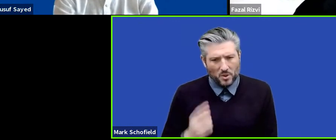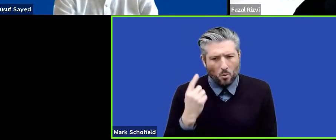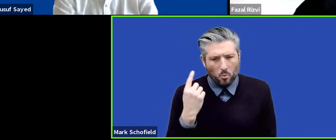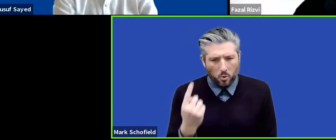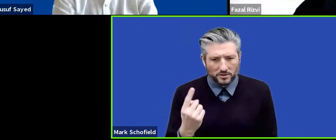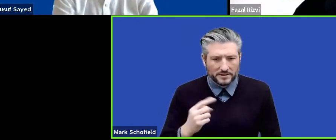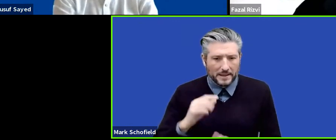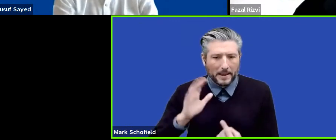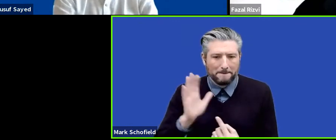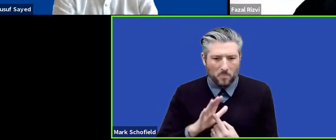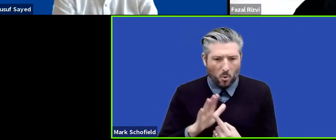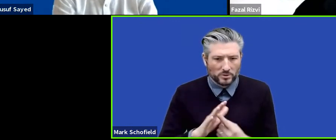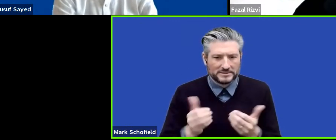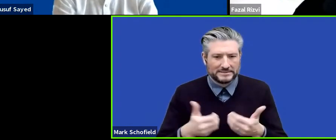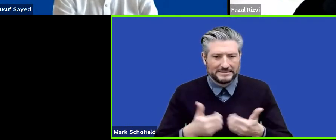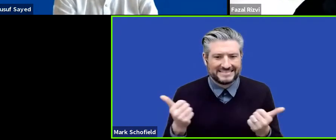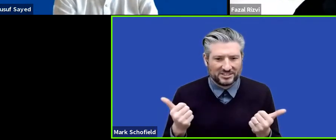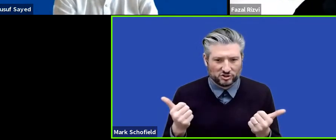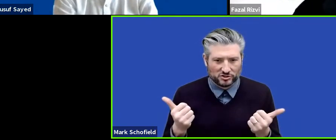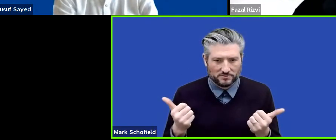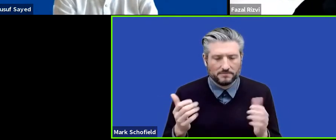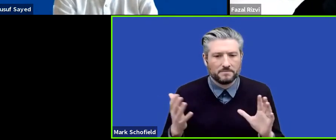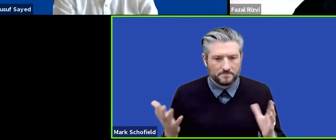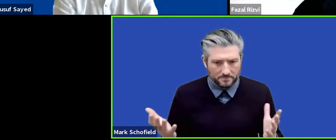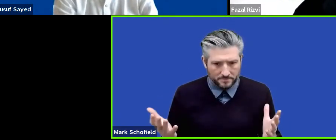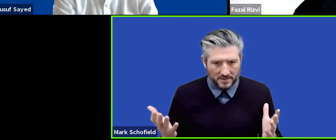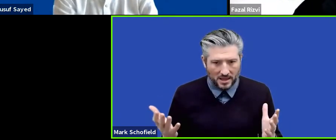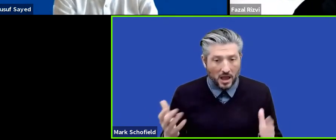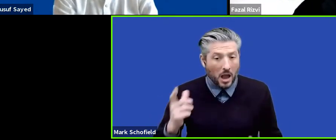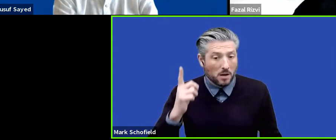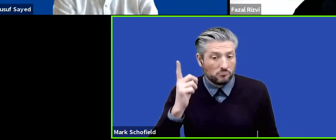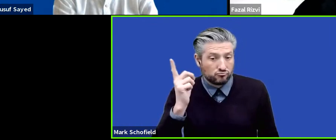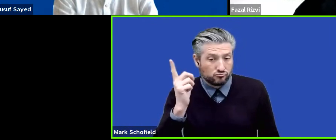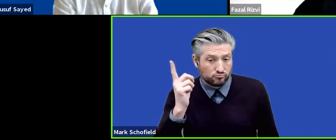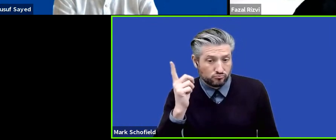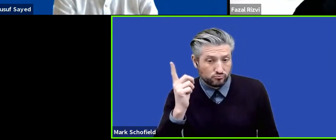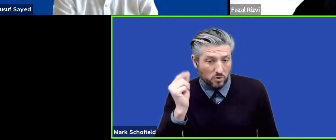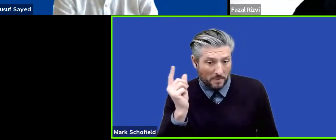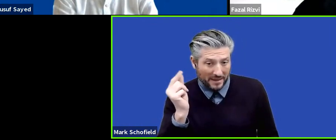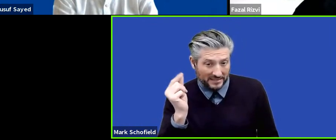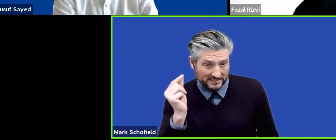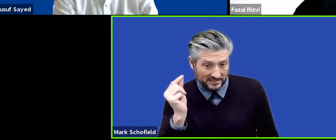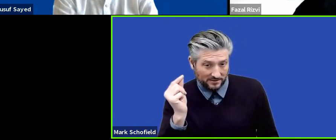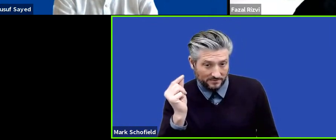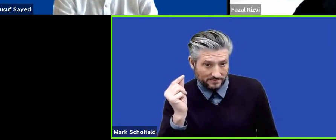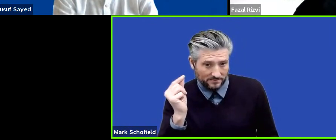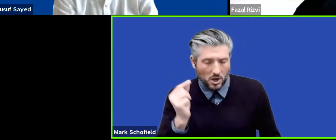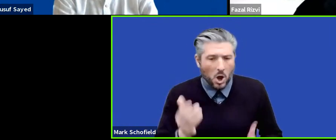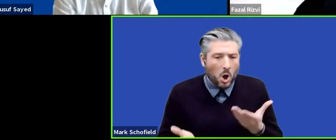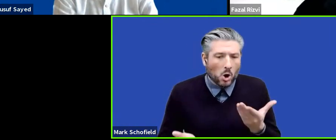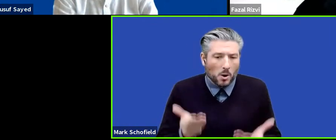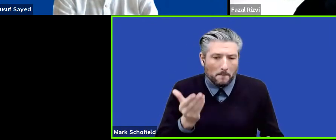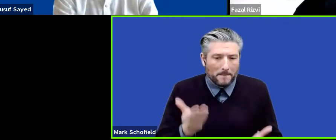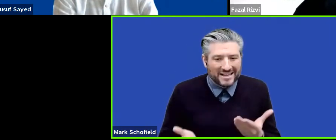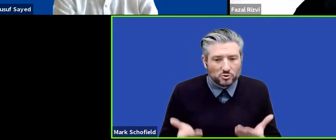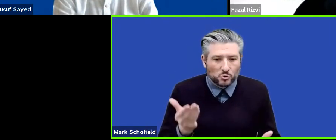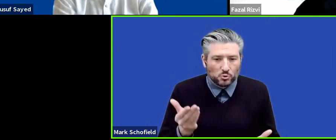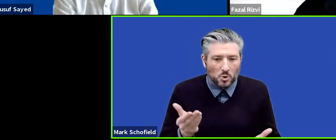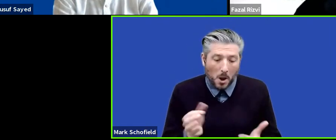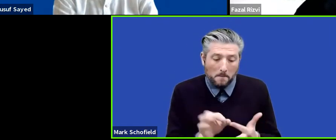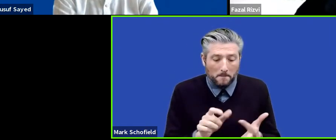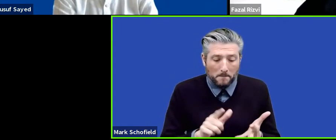distinction between ethic of probability and ethic of possibility. We have worked on ethic